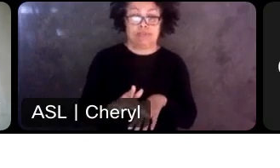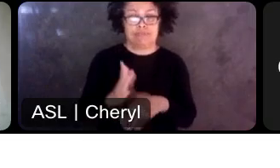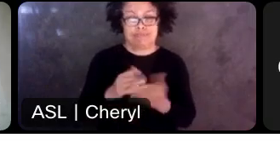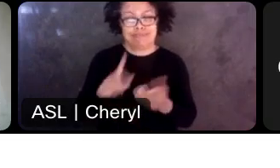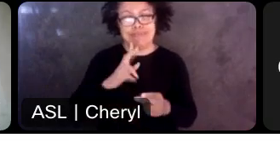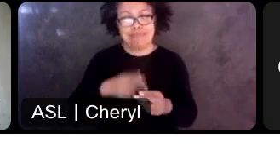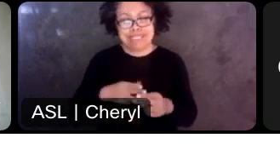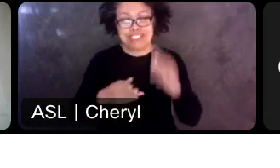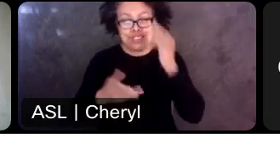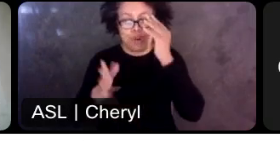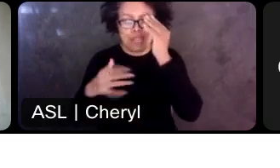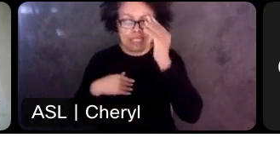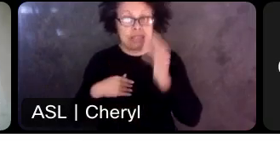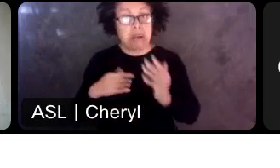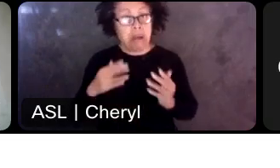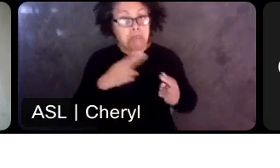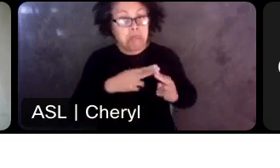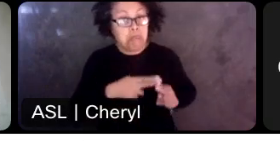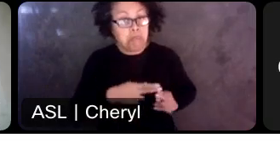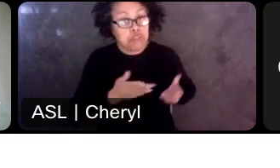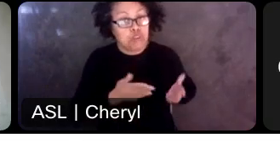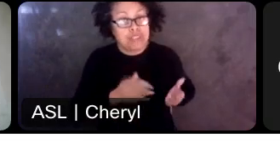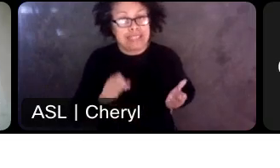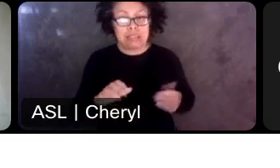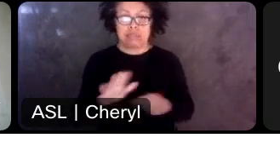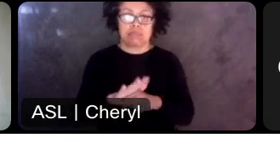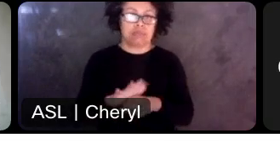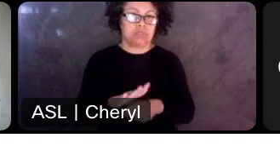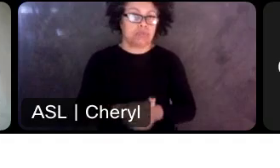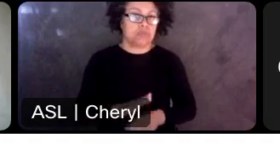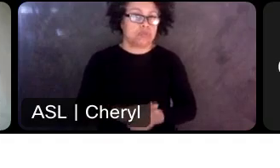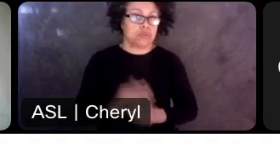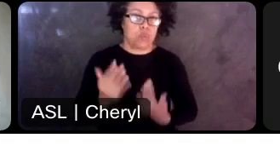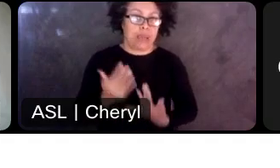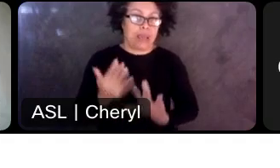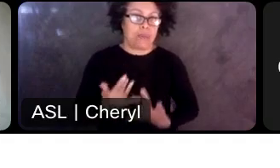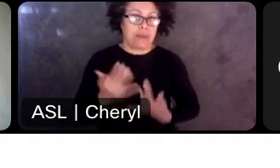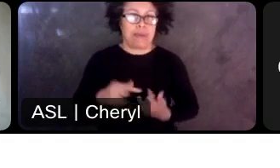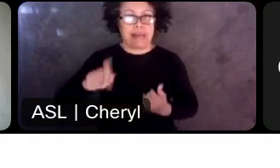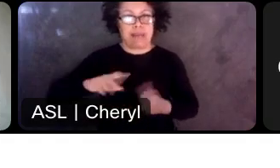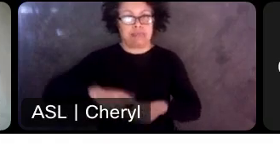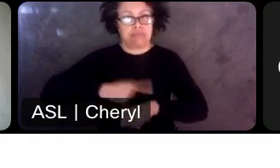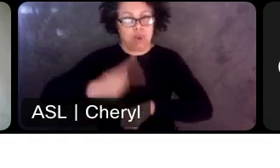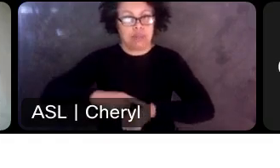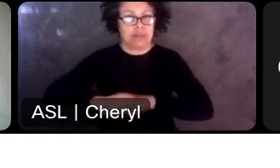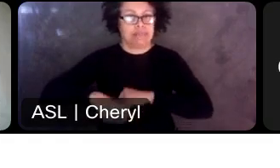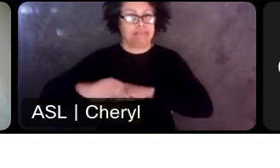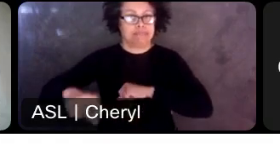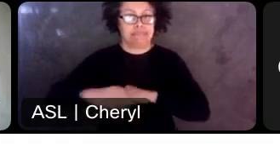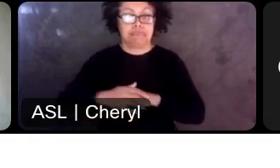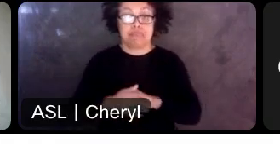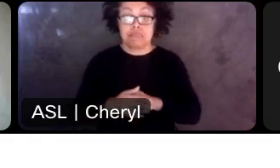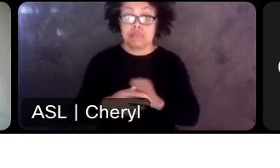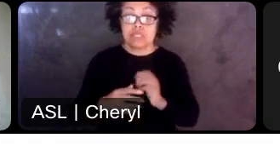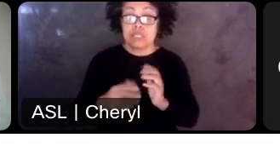mentioned in the chat, many services have these long waiting lists. So, quote, sometimes it is a 3